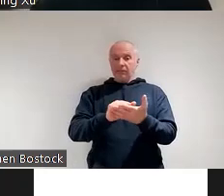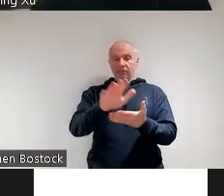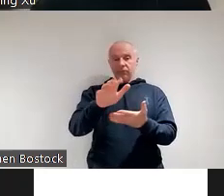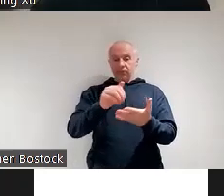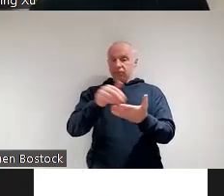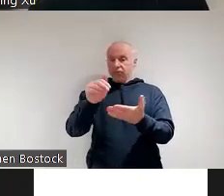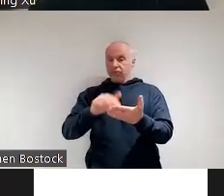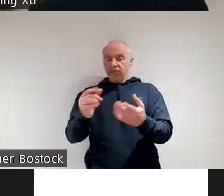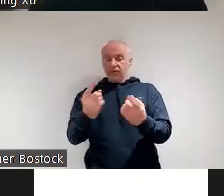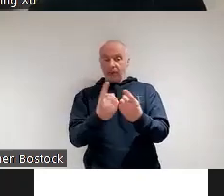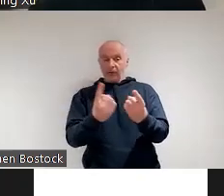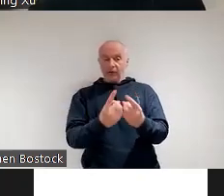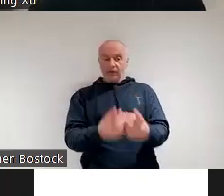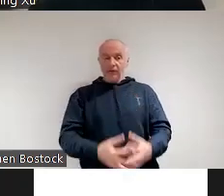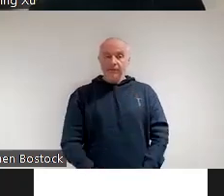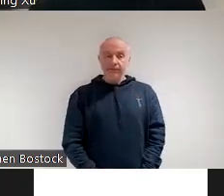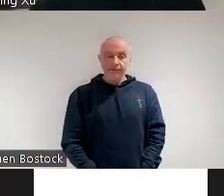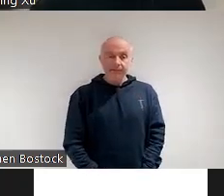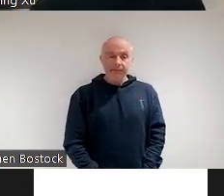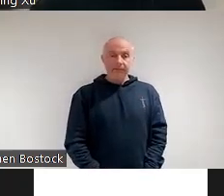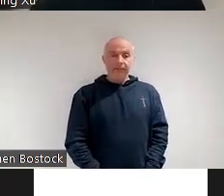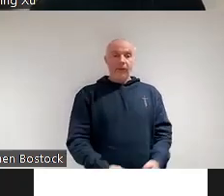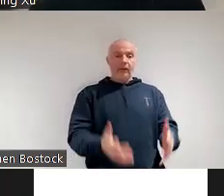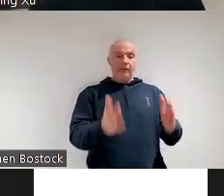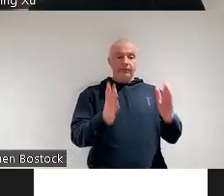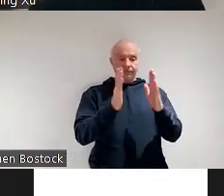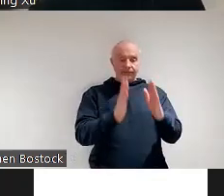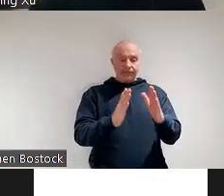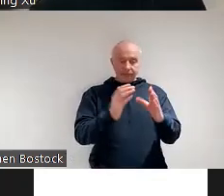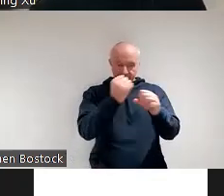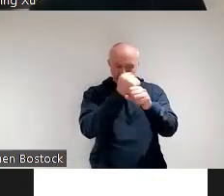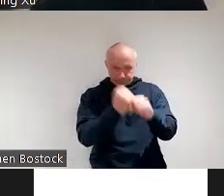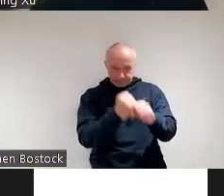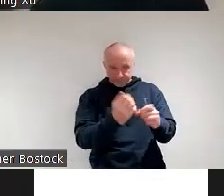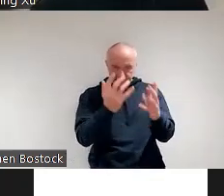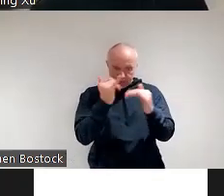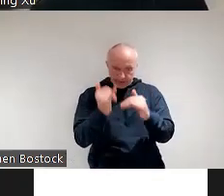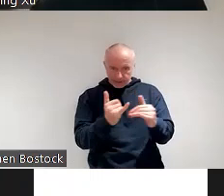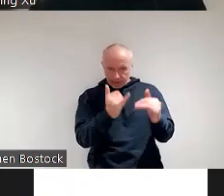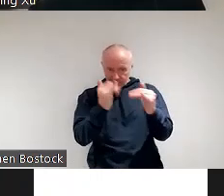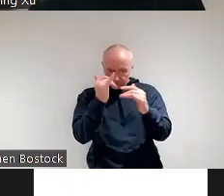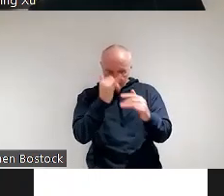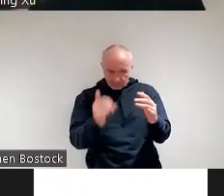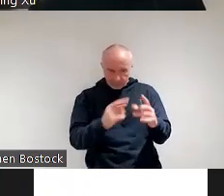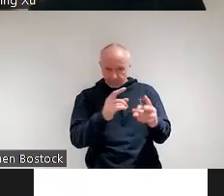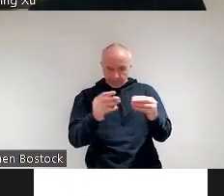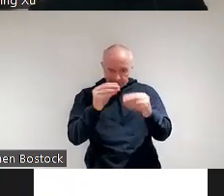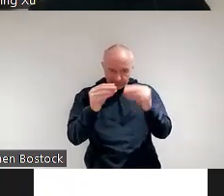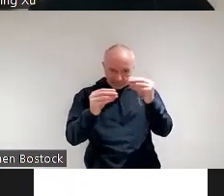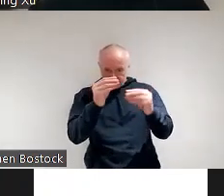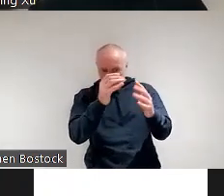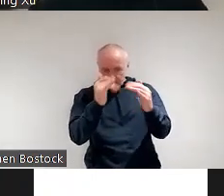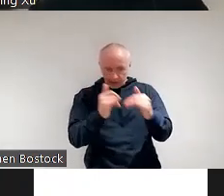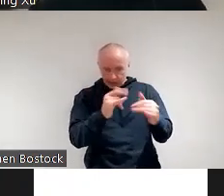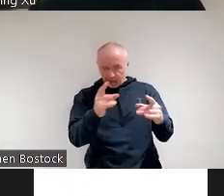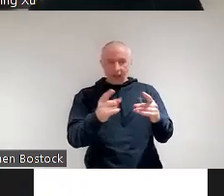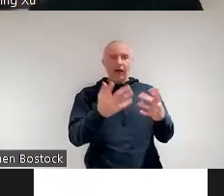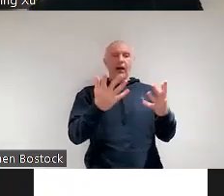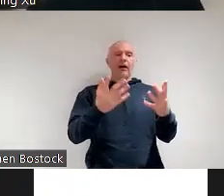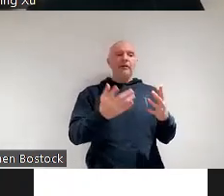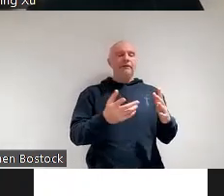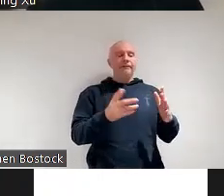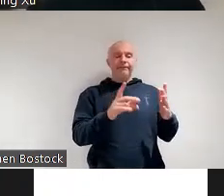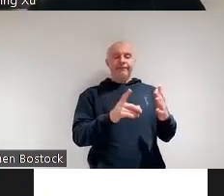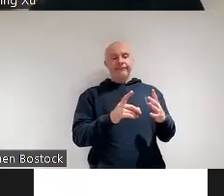a product. So there will be a lot of trade-off exercise in this stage, because you very often find that, for example, you can realize